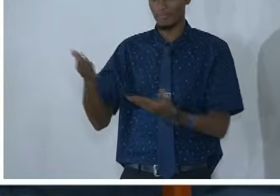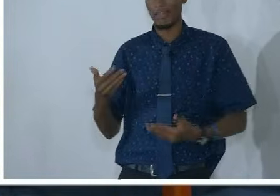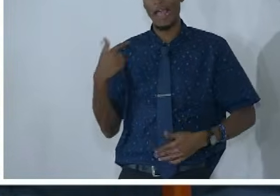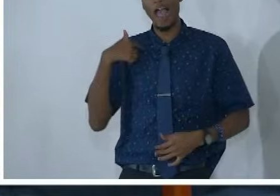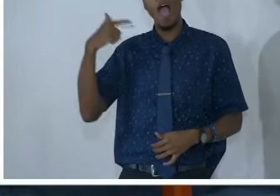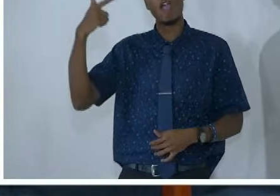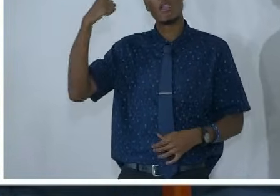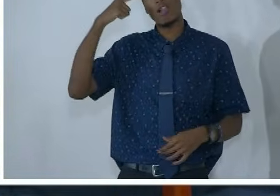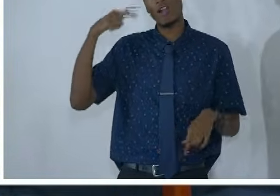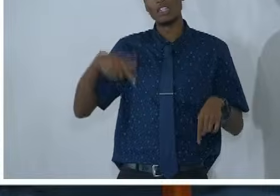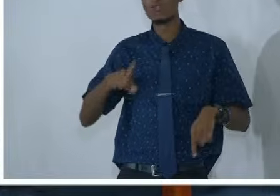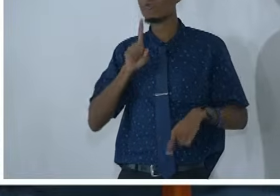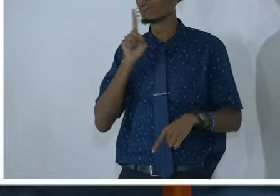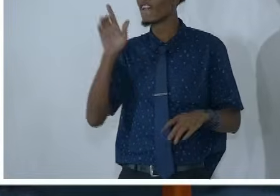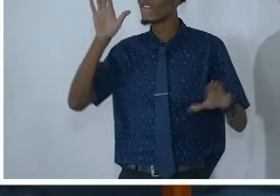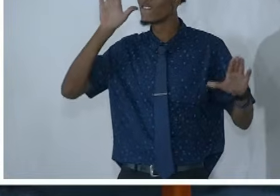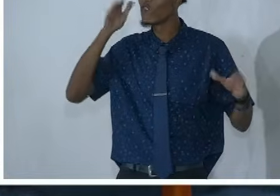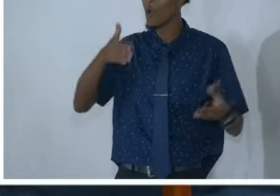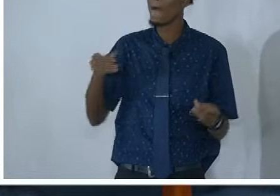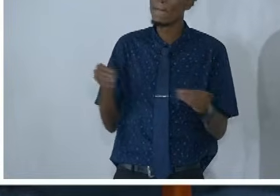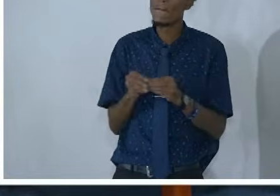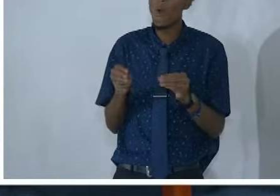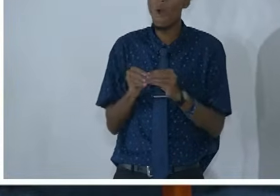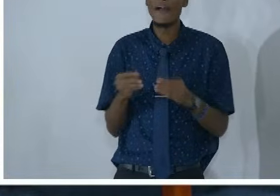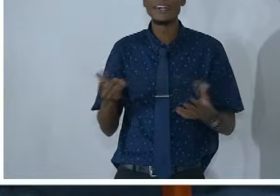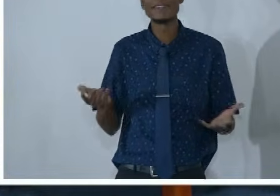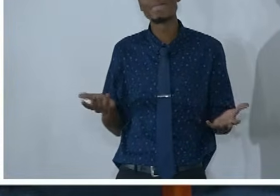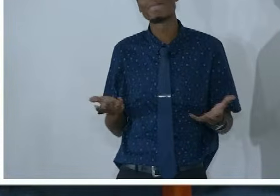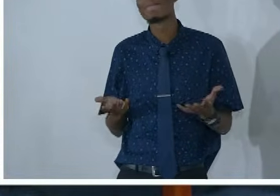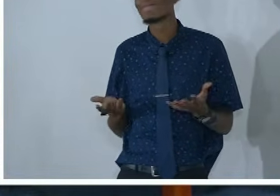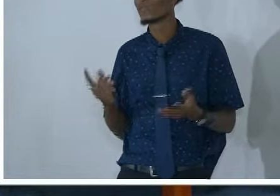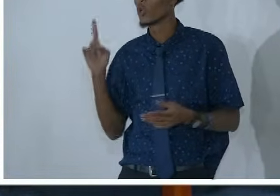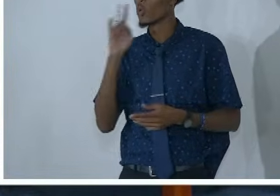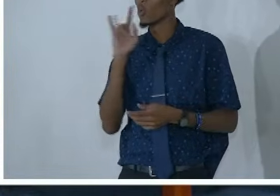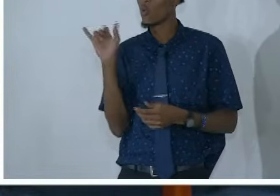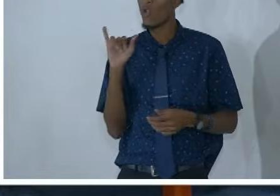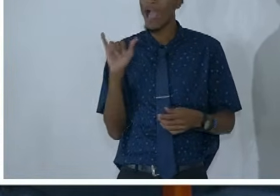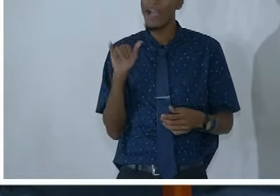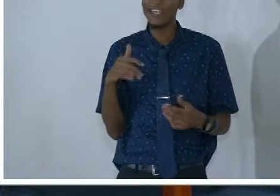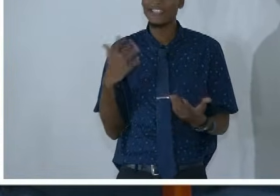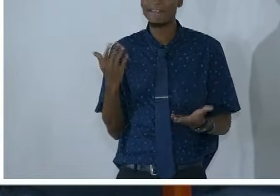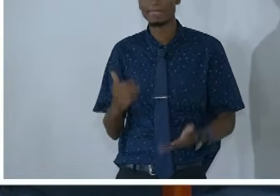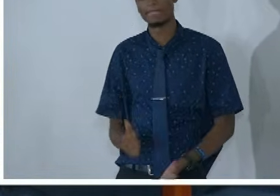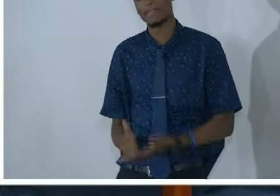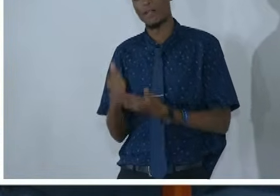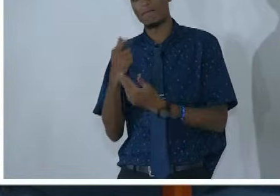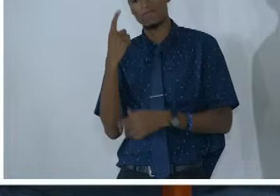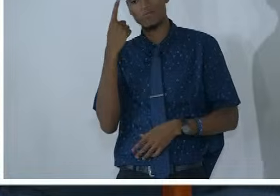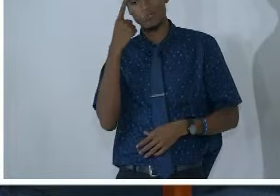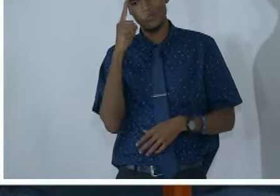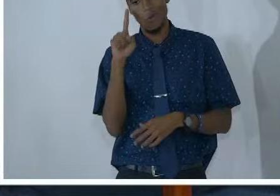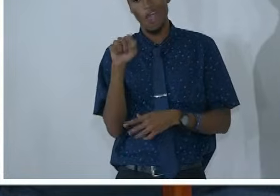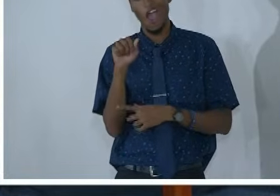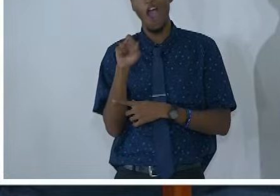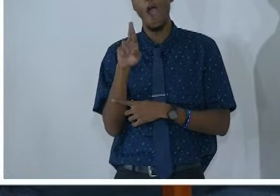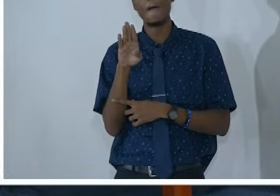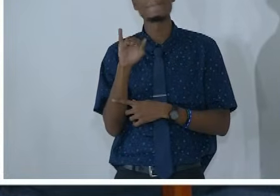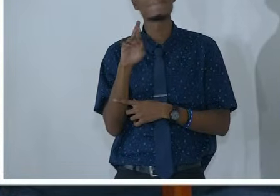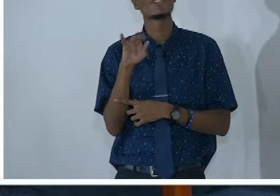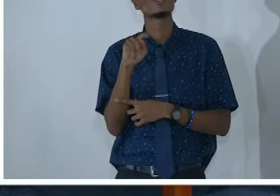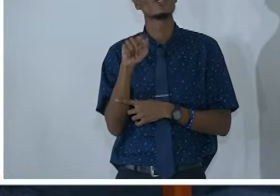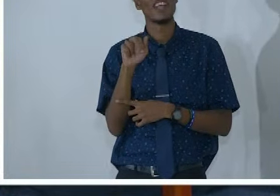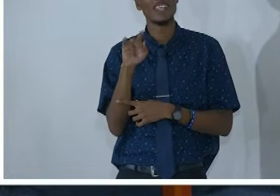have been really focused on being the complement of the arbitration legislation that we